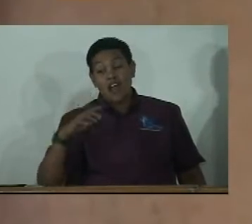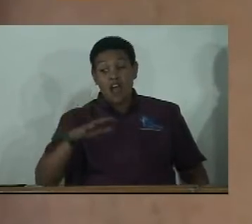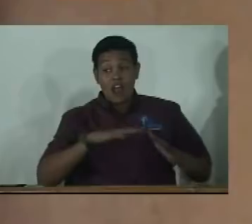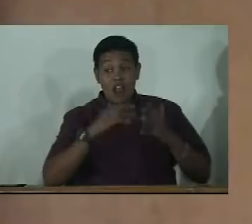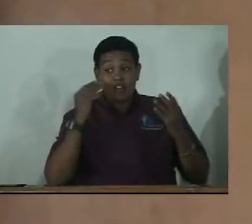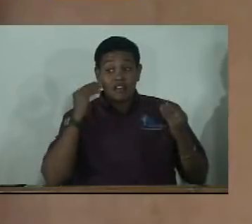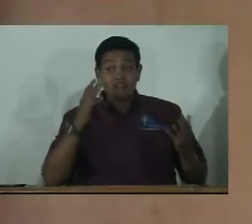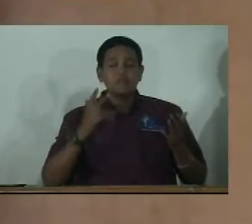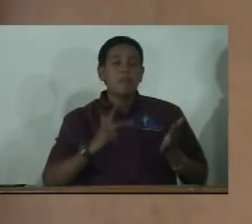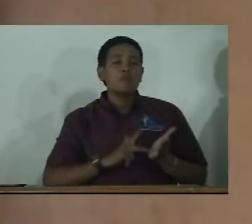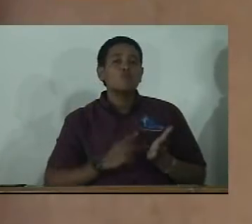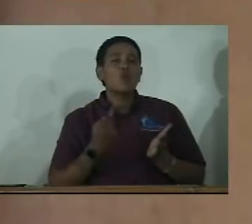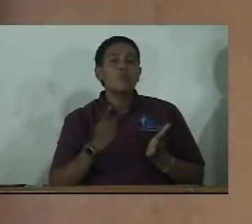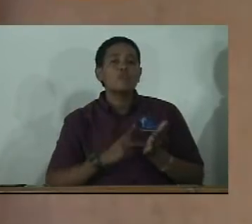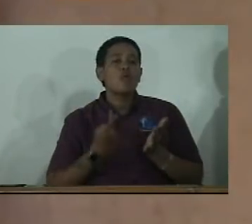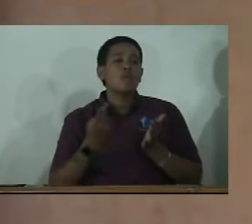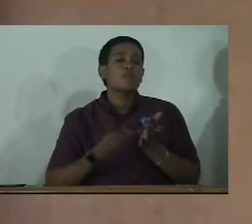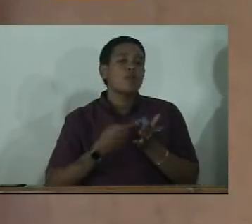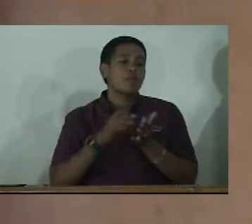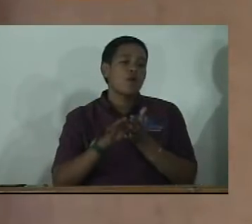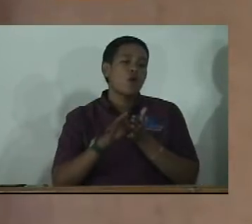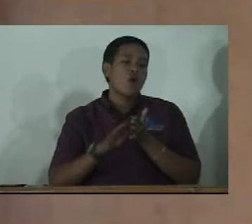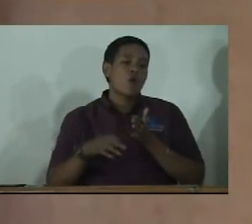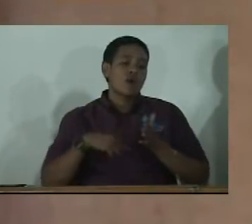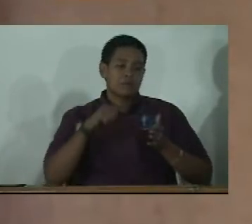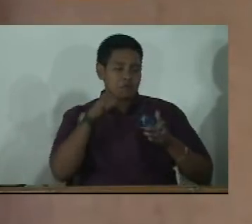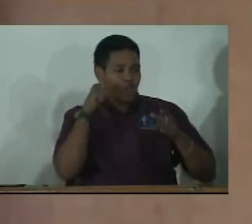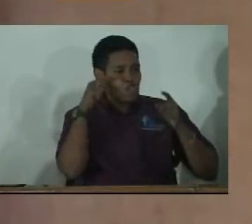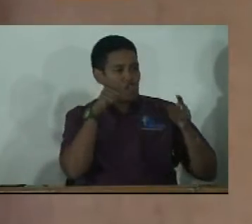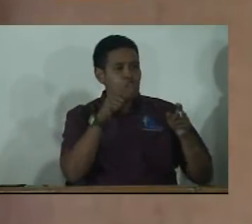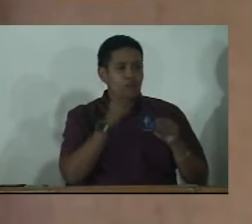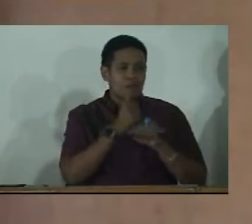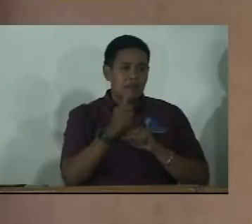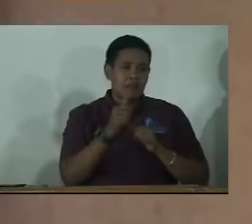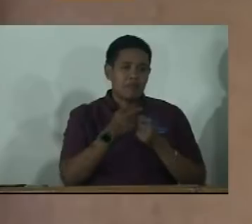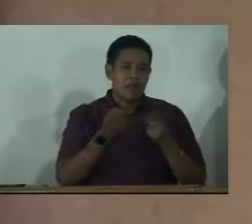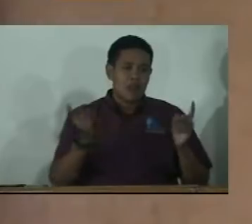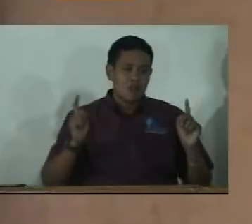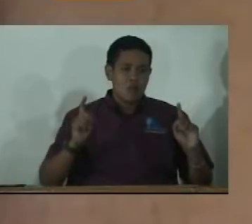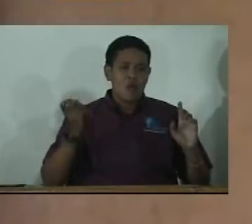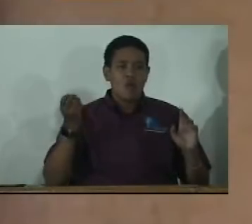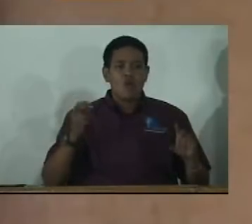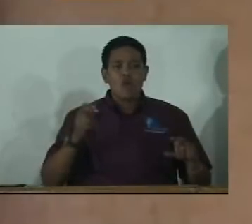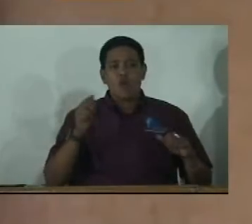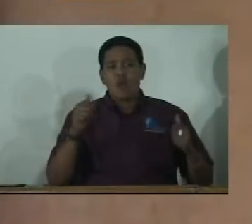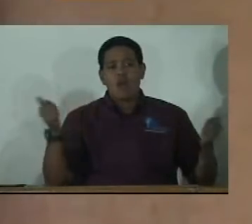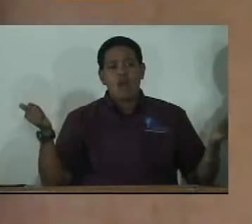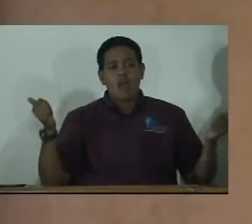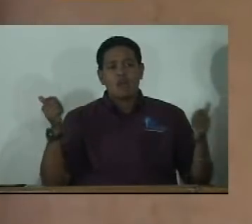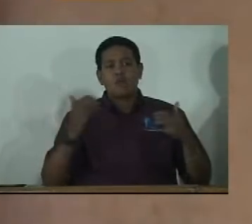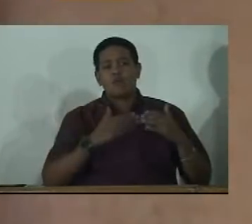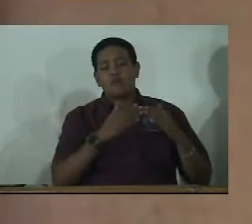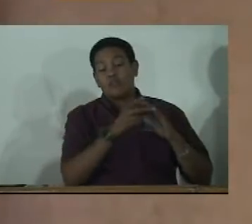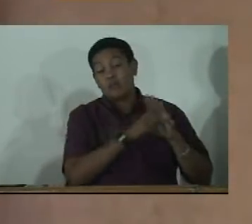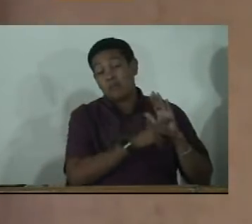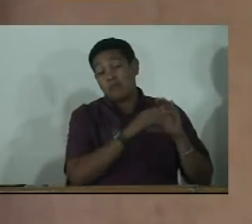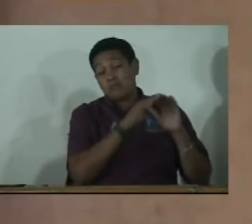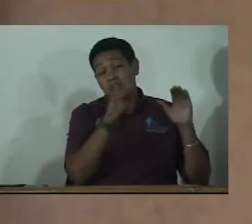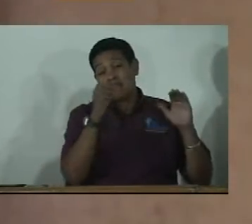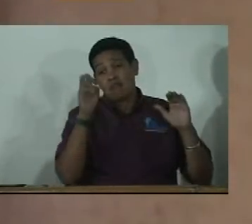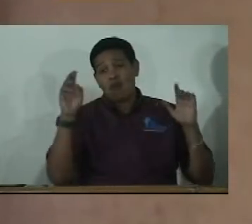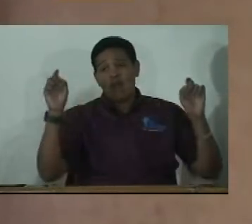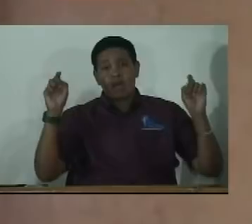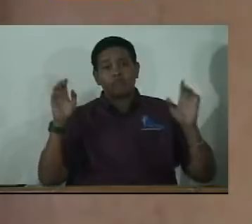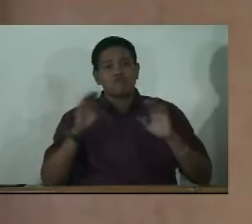this to cast any aspersions on anybody or whether at the policy level or the